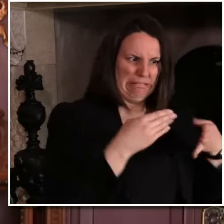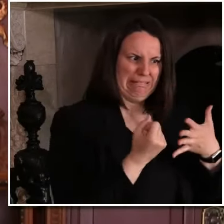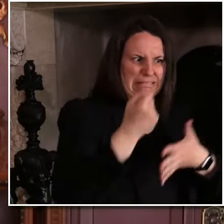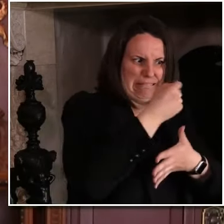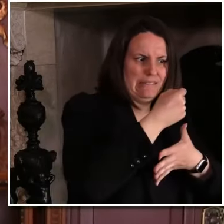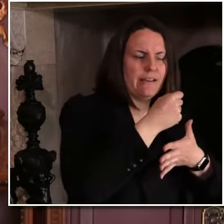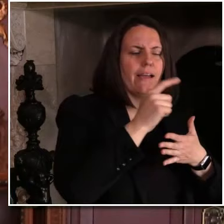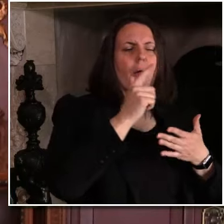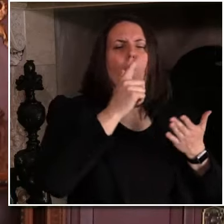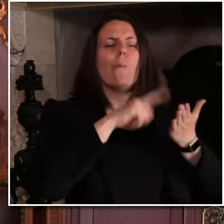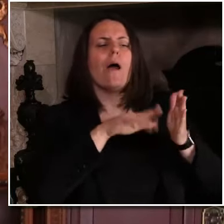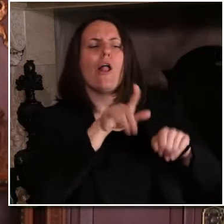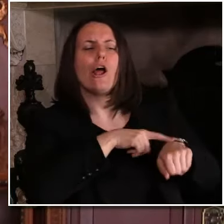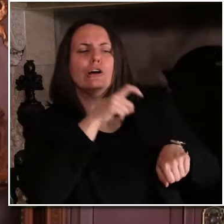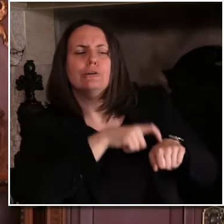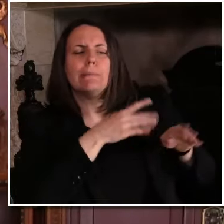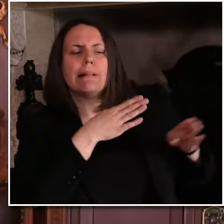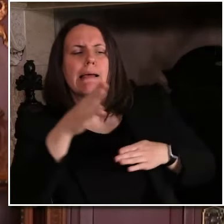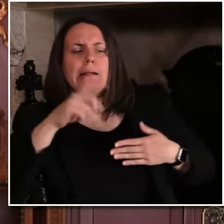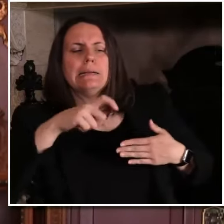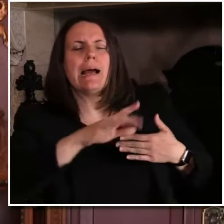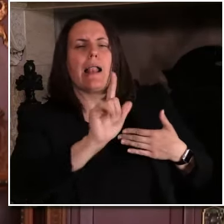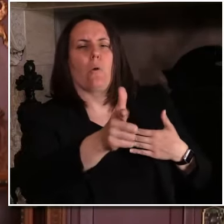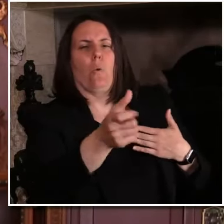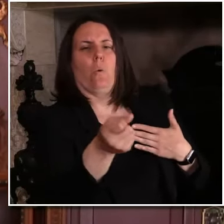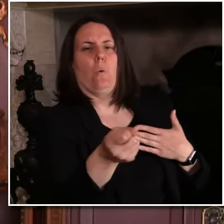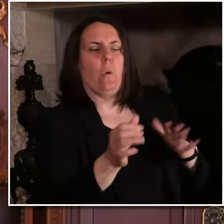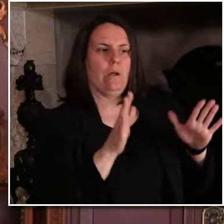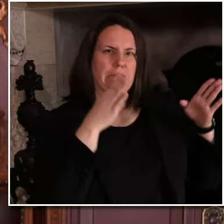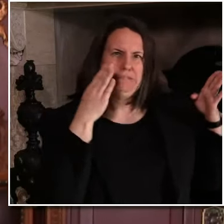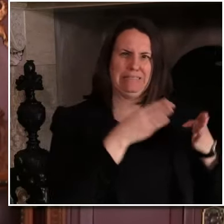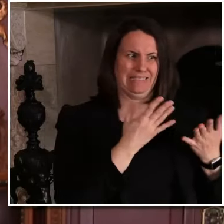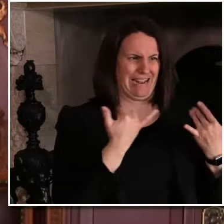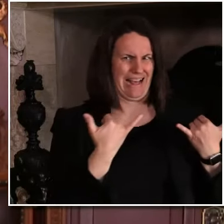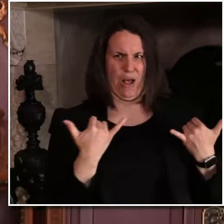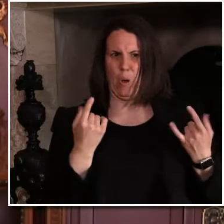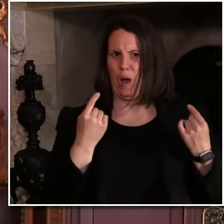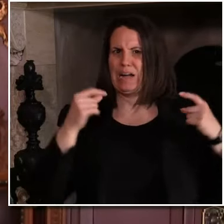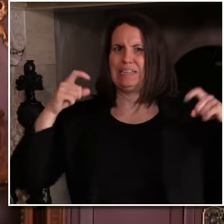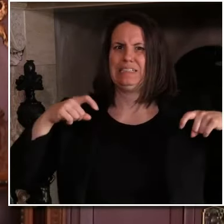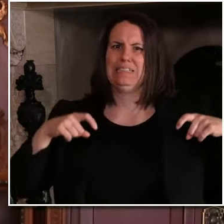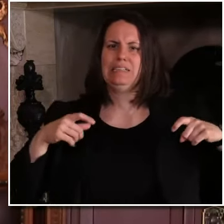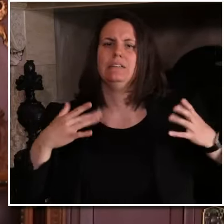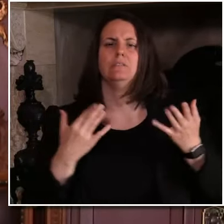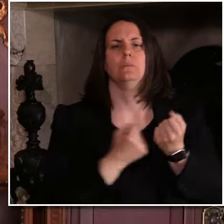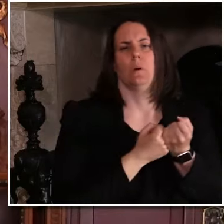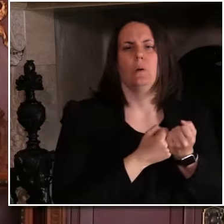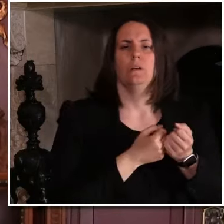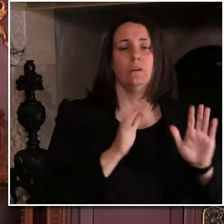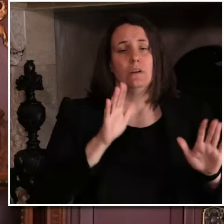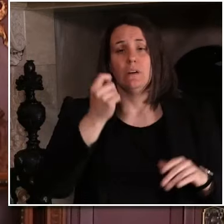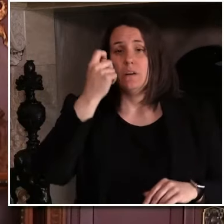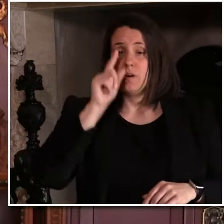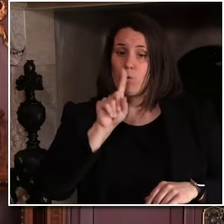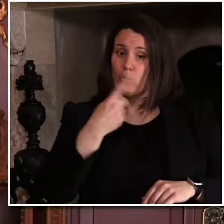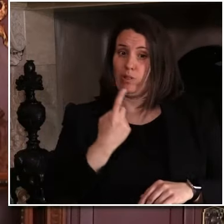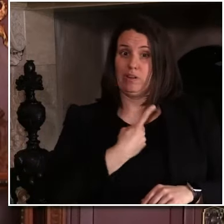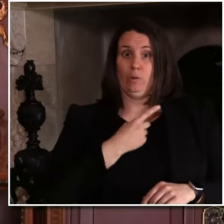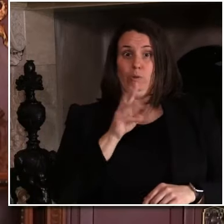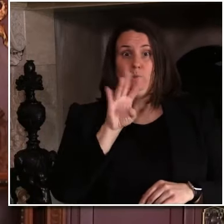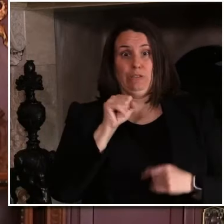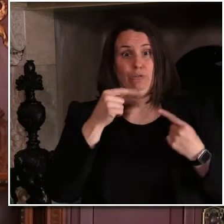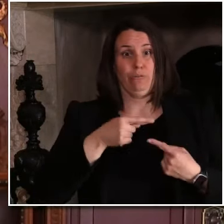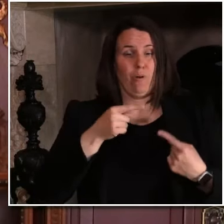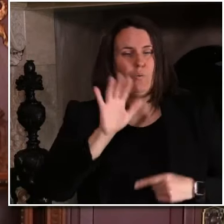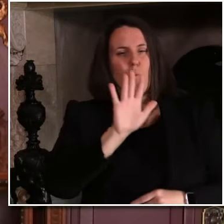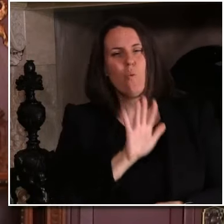a significant drain on the entire country. We are not alone in that in Wisconsin, as you know,